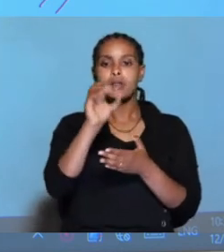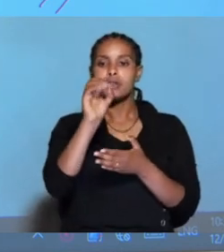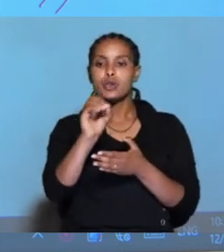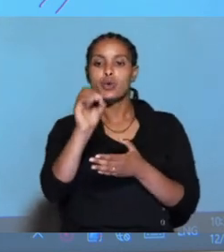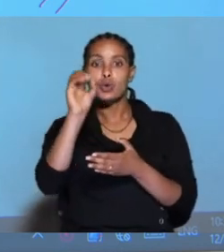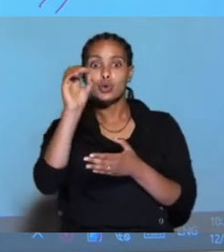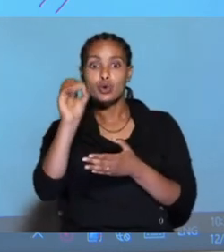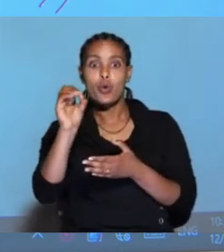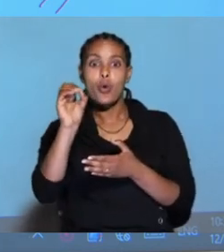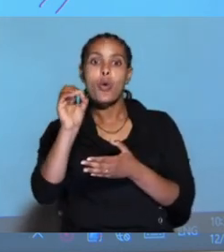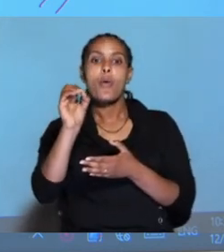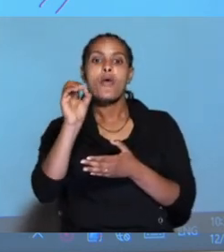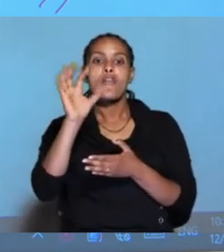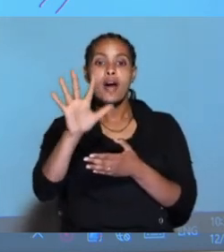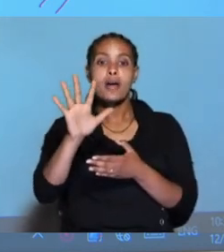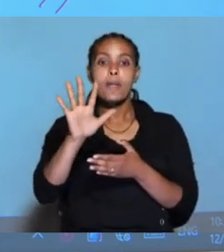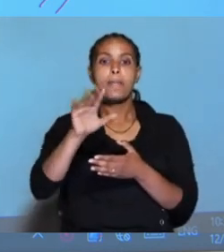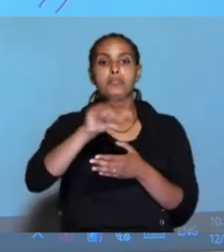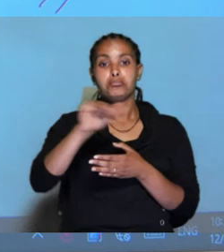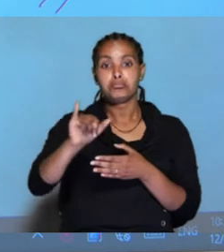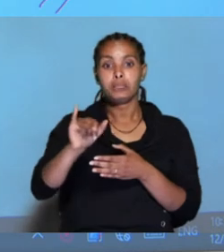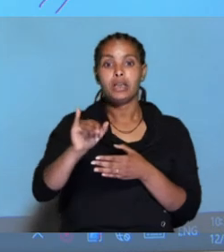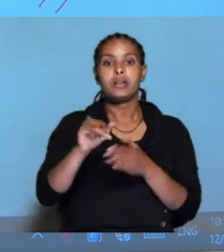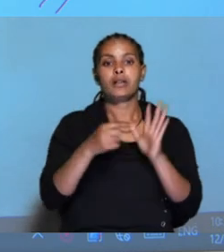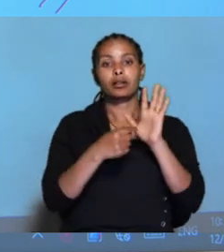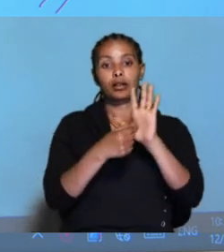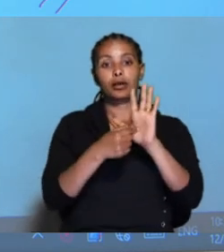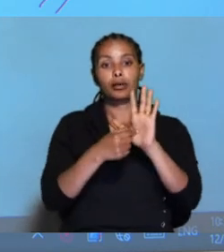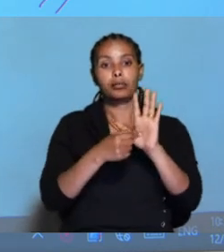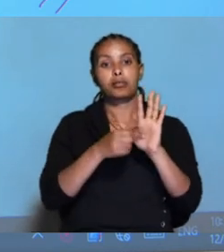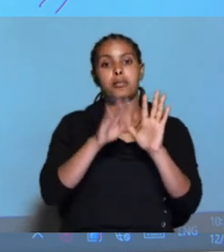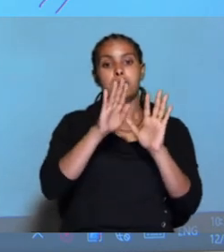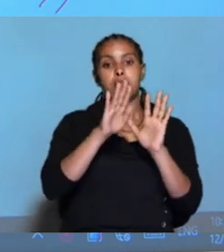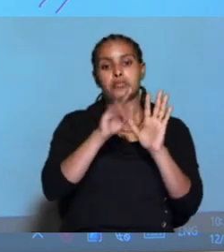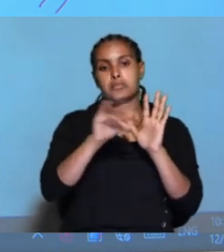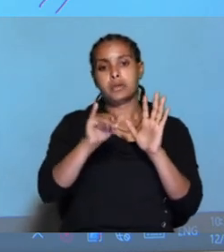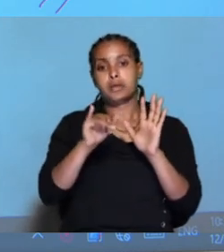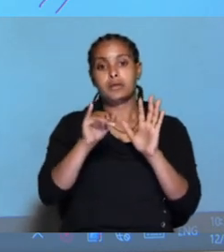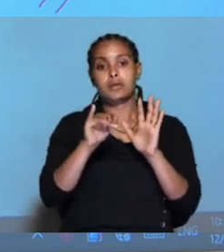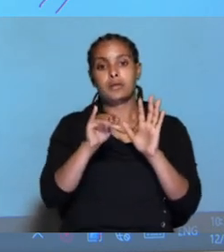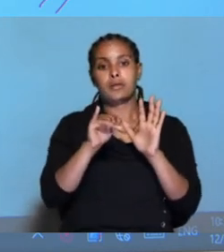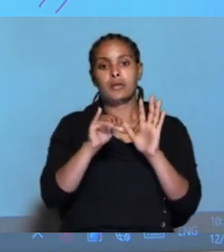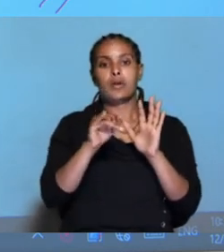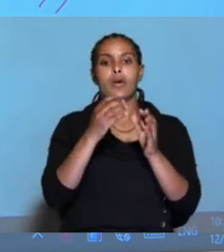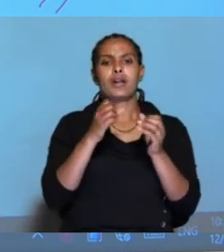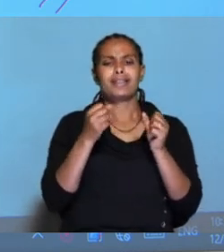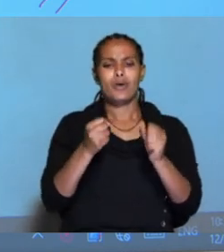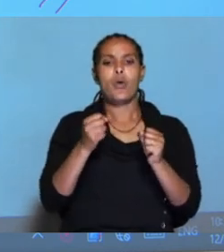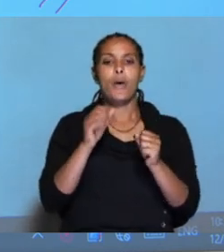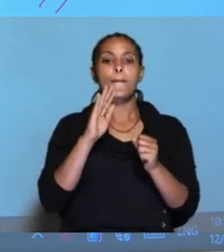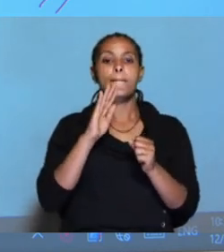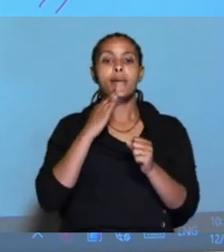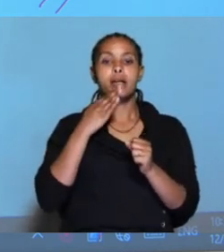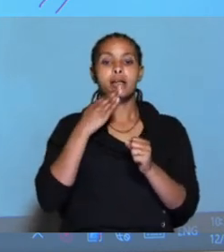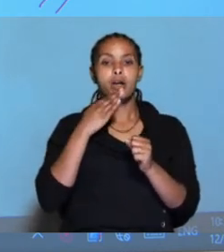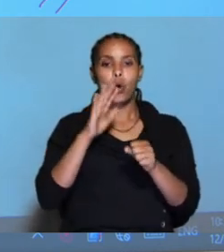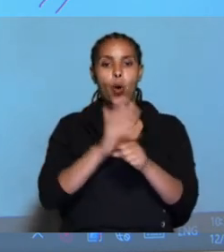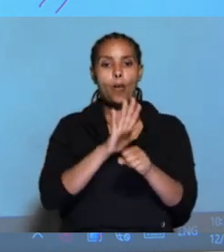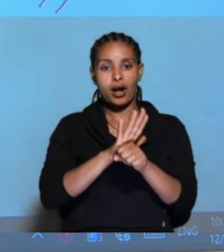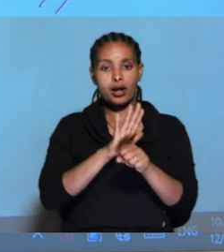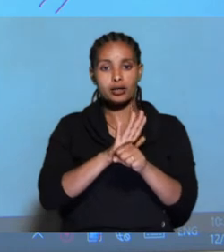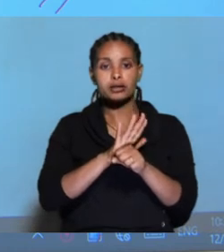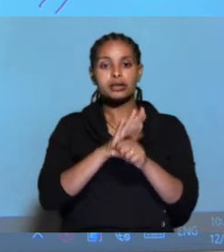0.005 molar barium hydroxide. Barium hydroxide is also a strong base,